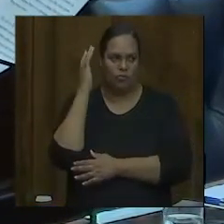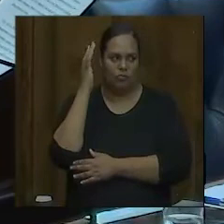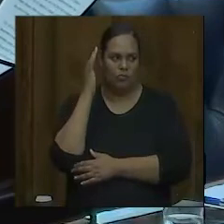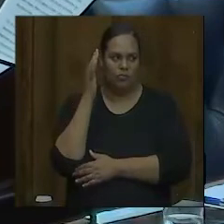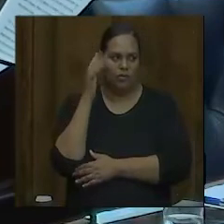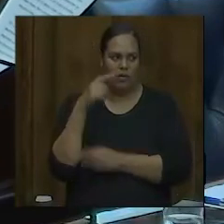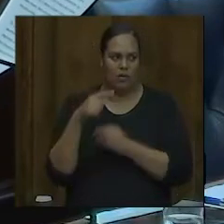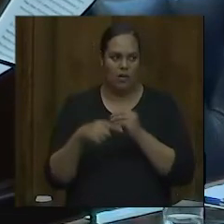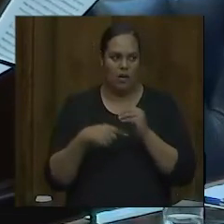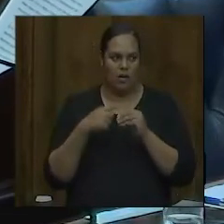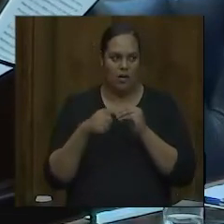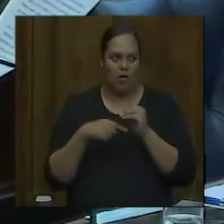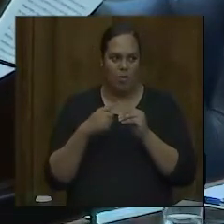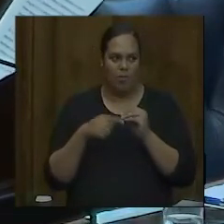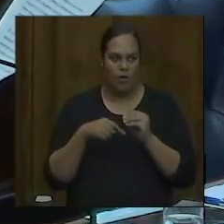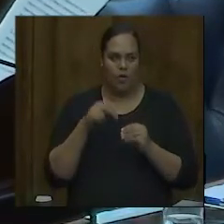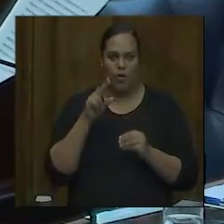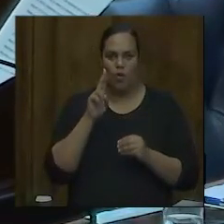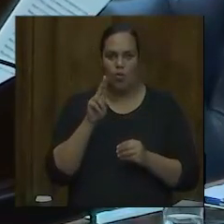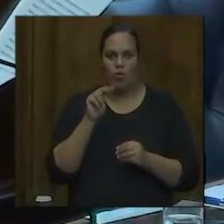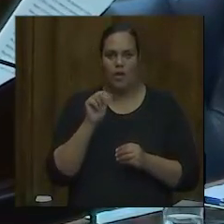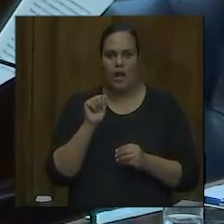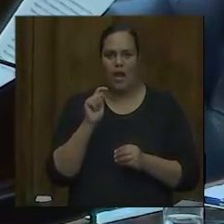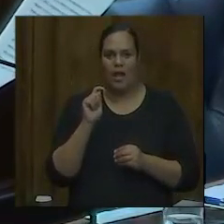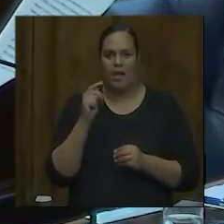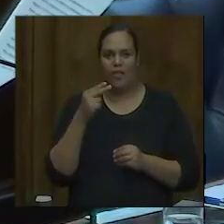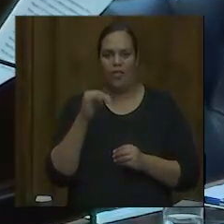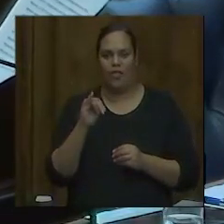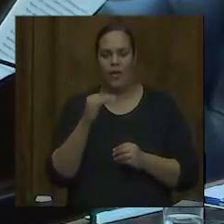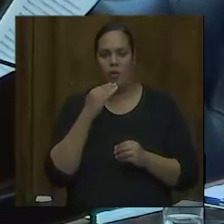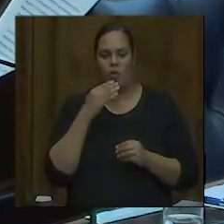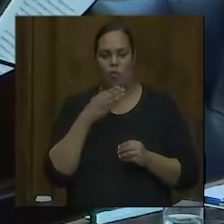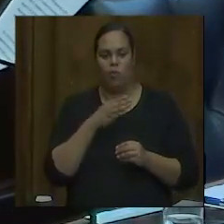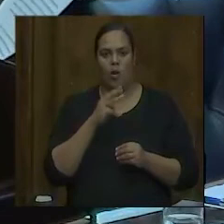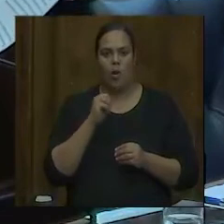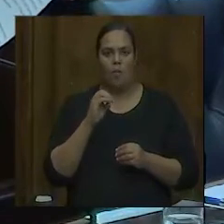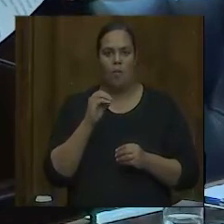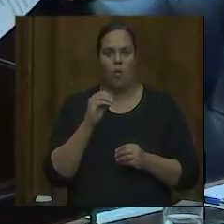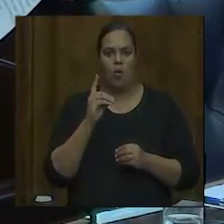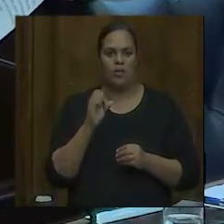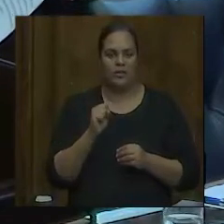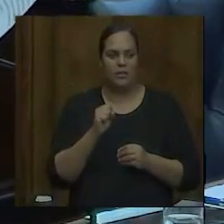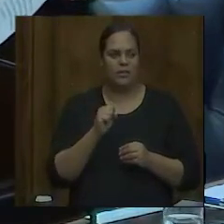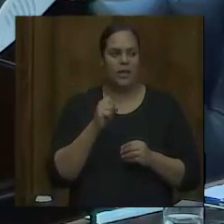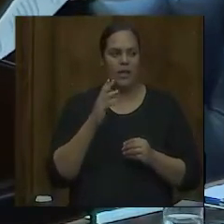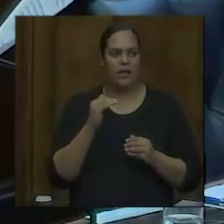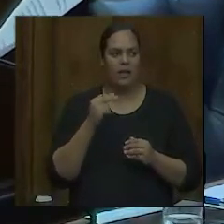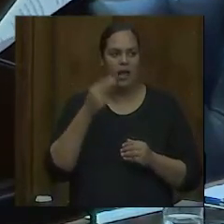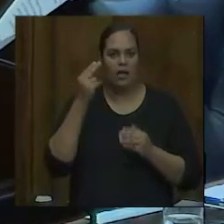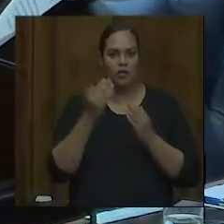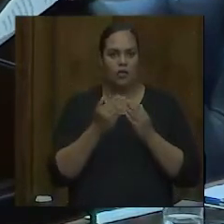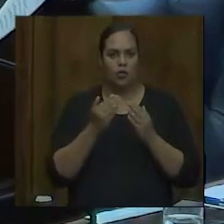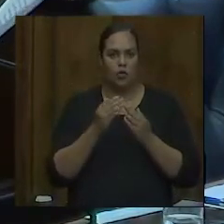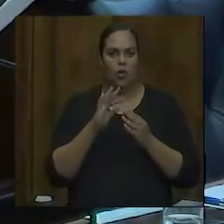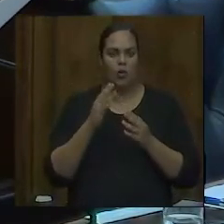about Unati that attended a MOD center at a high school